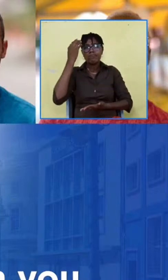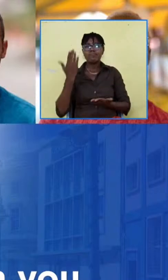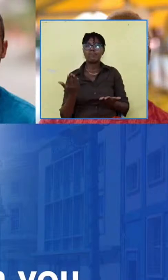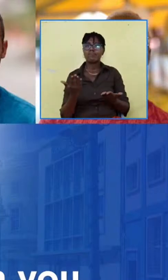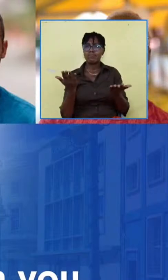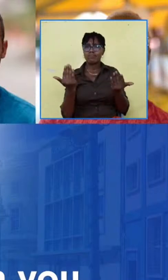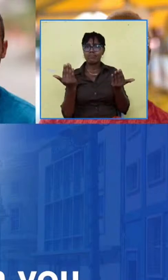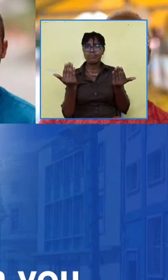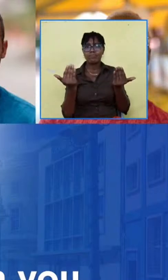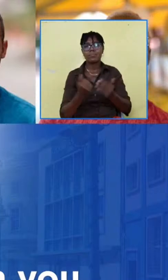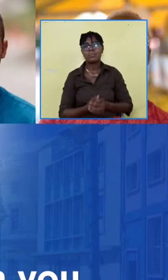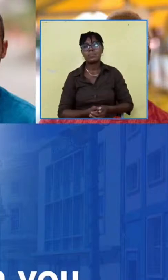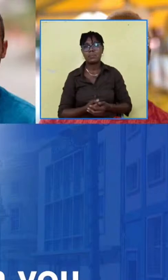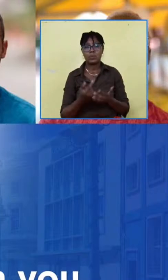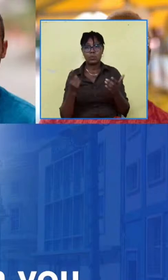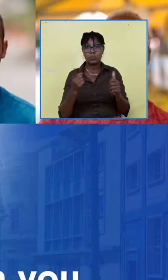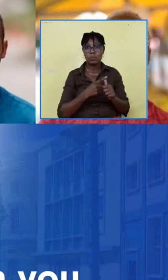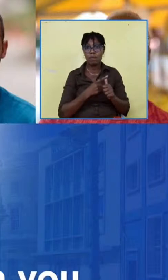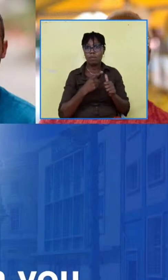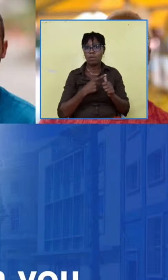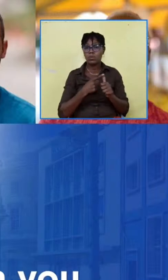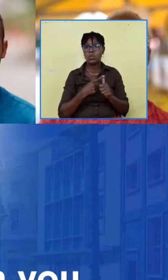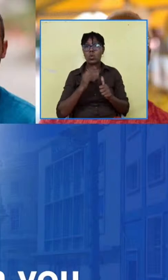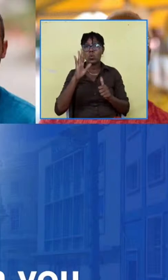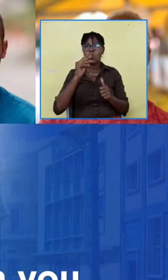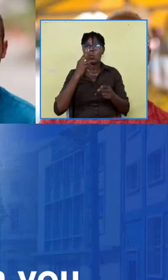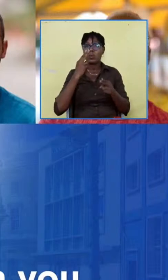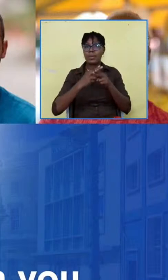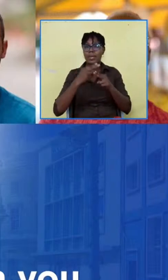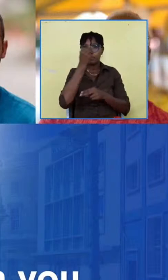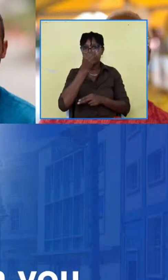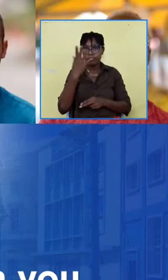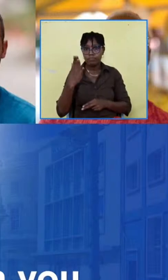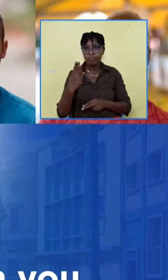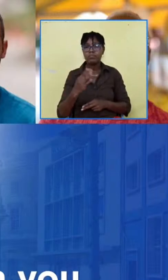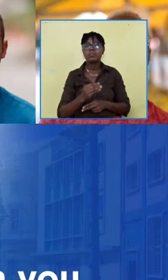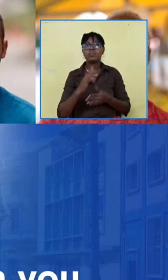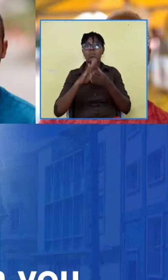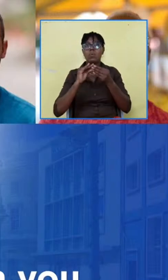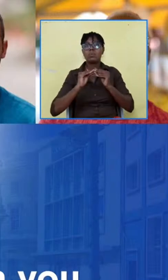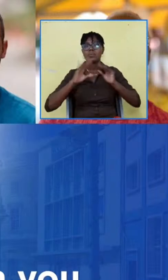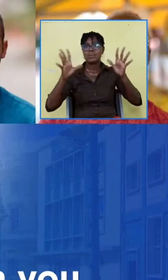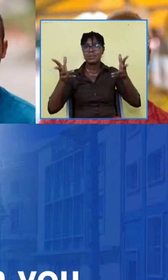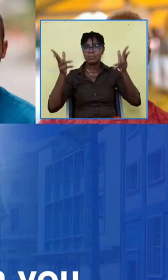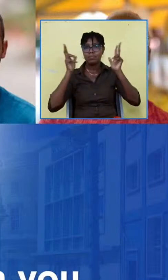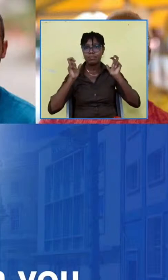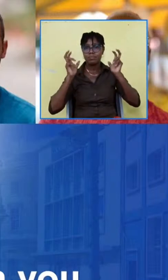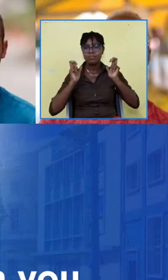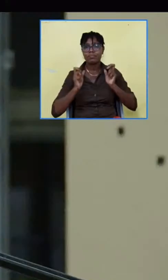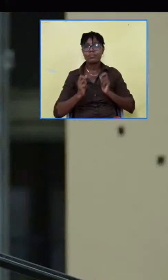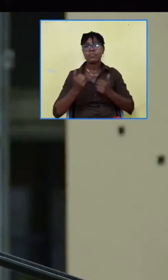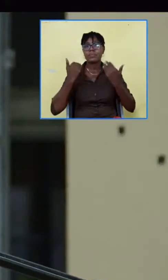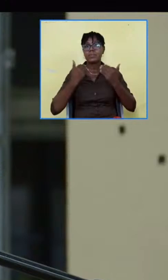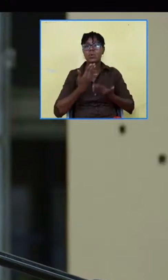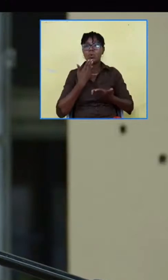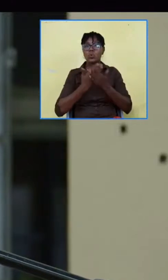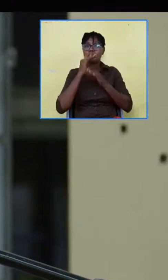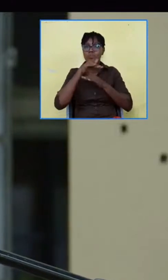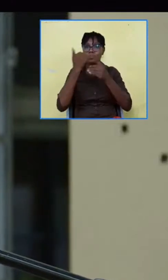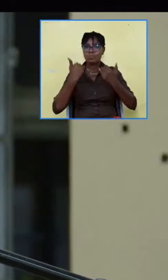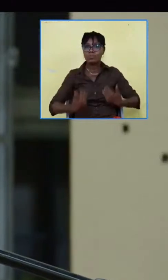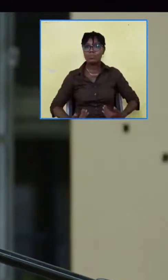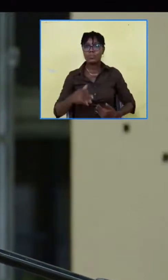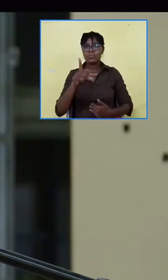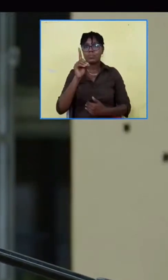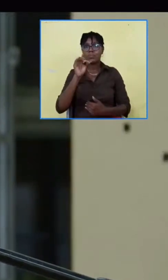is open. Just state your name when you come up and speak clearly. Thank you. Hi, good evening. My name is Dwayne Burke. I do have a number